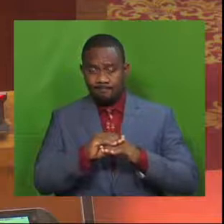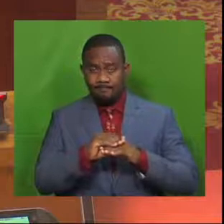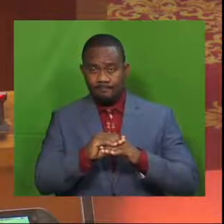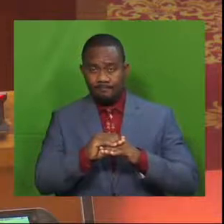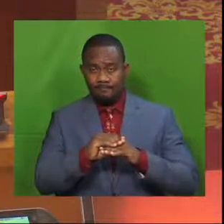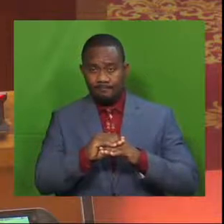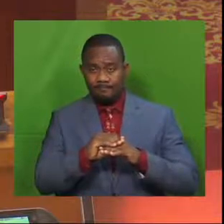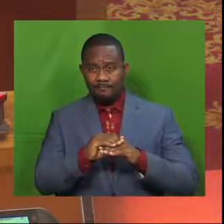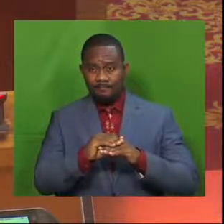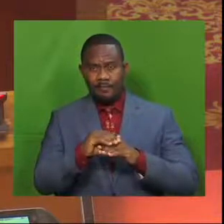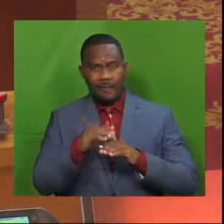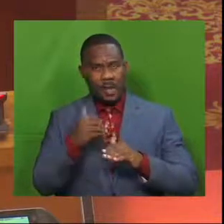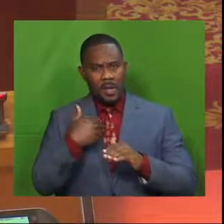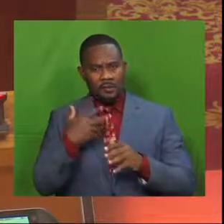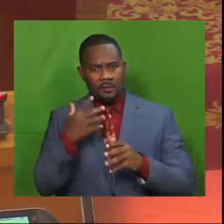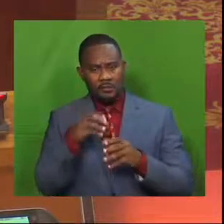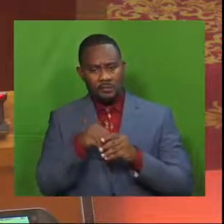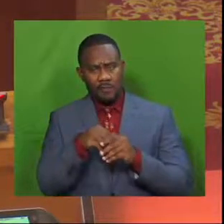a